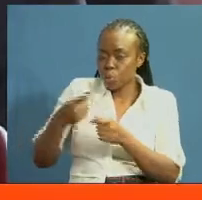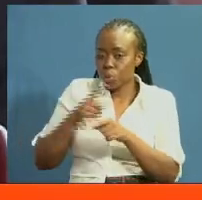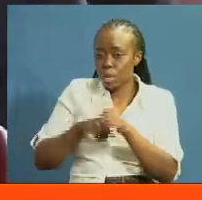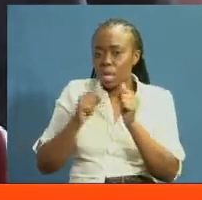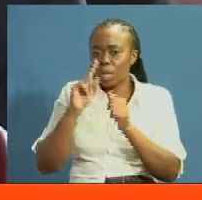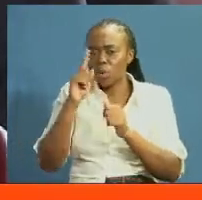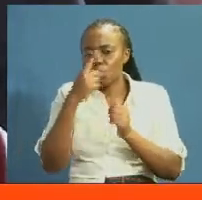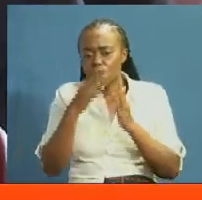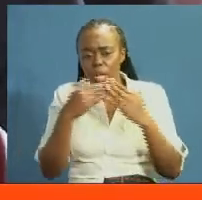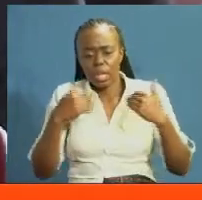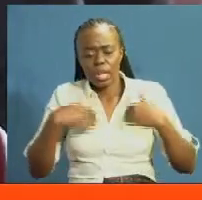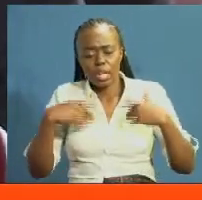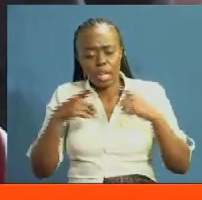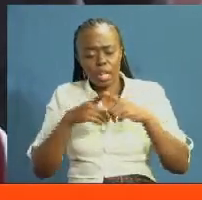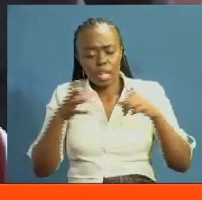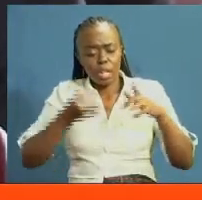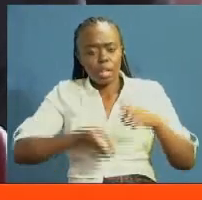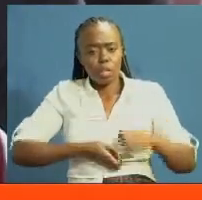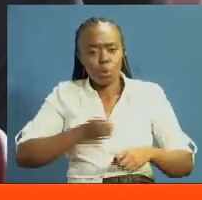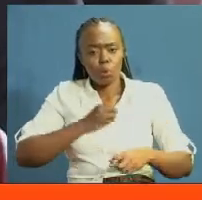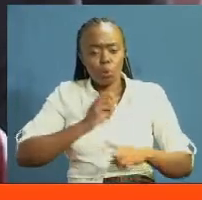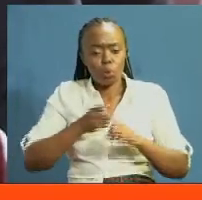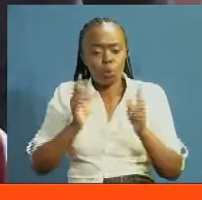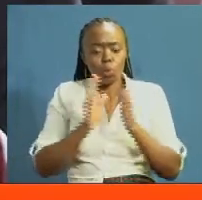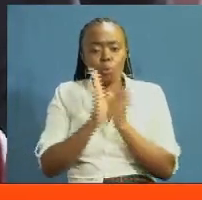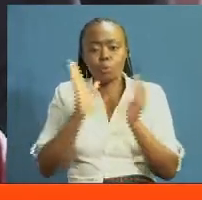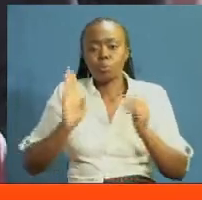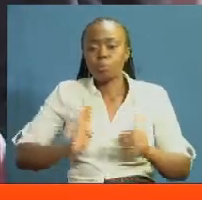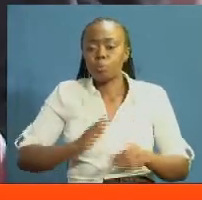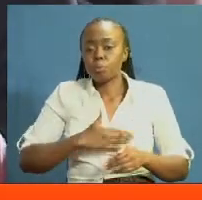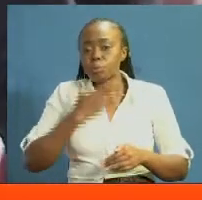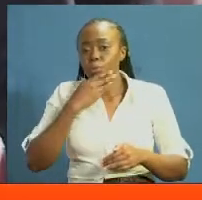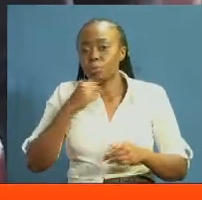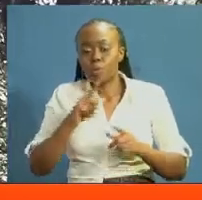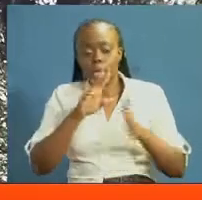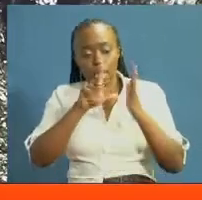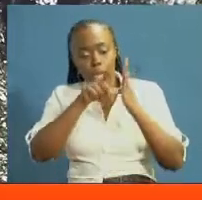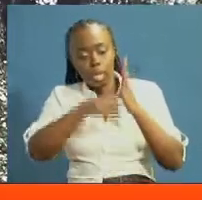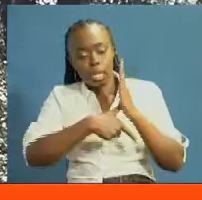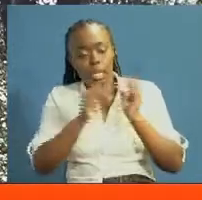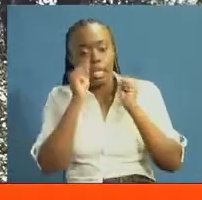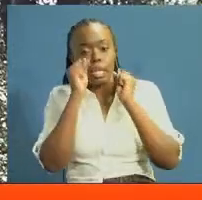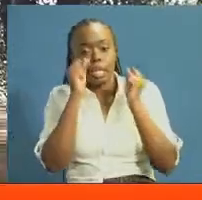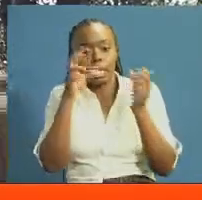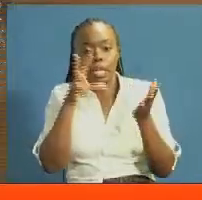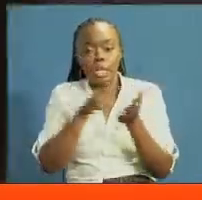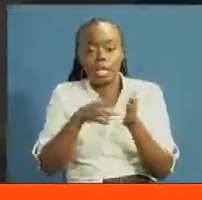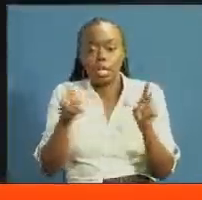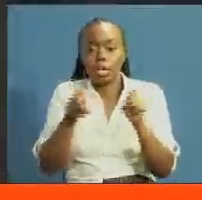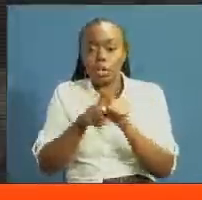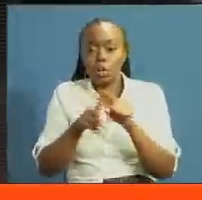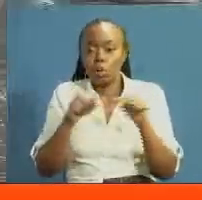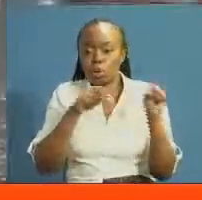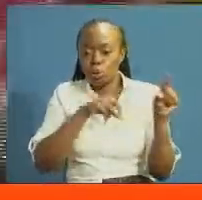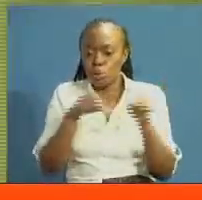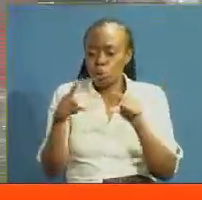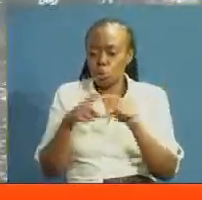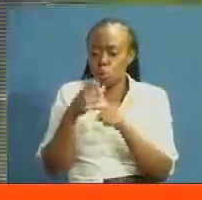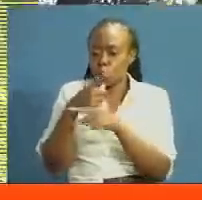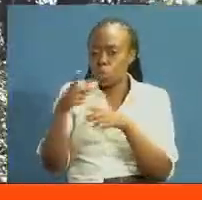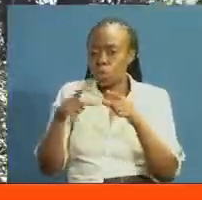once charged with land grabbing belonging to a businessman who later won the case, and the deputy president was ordered to return his